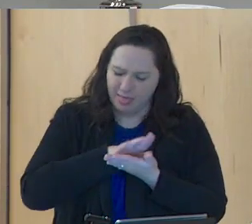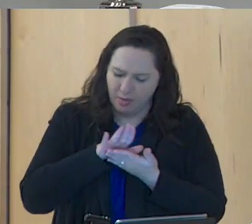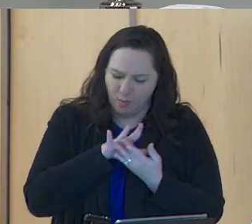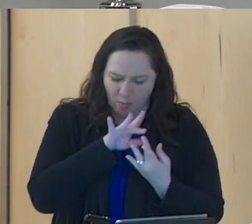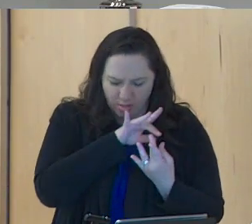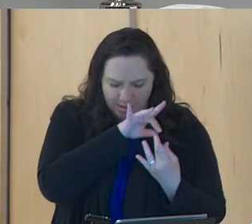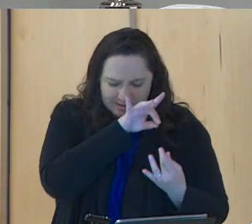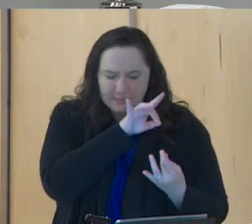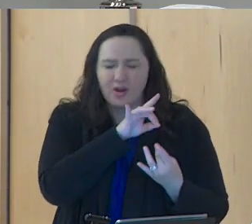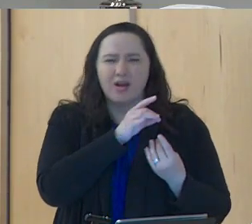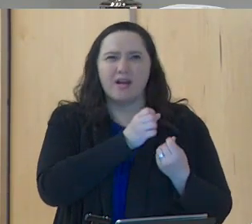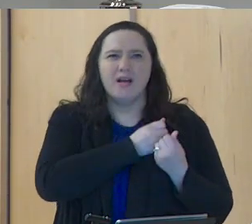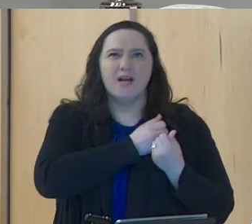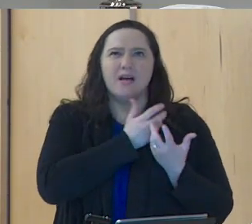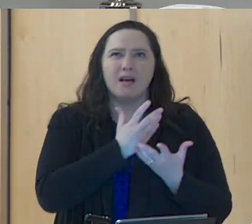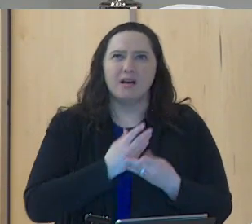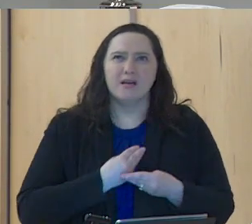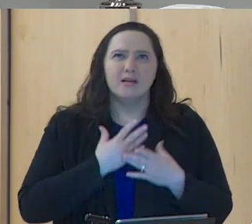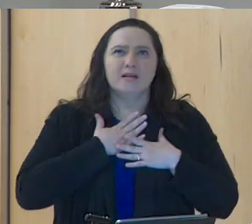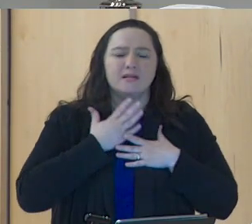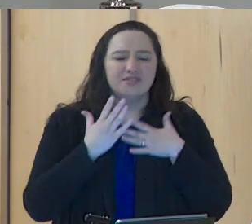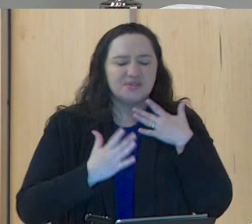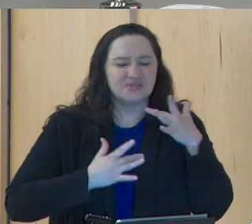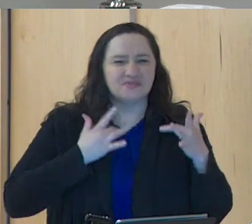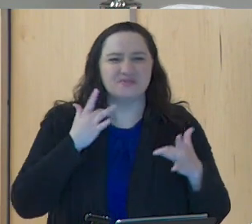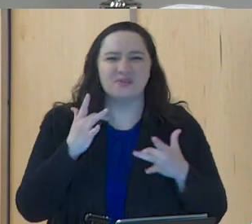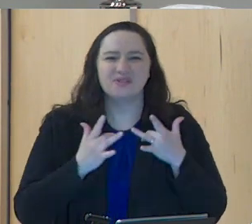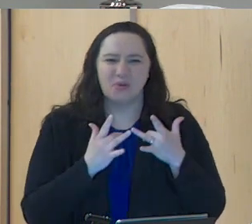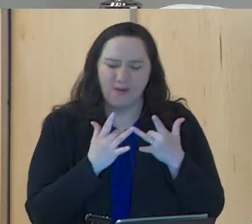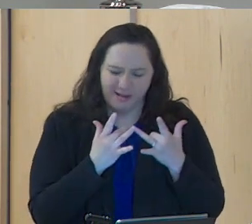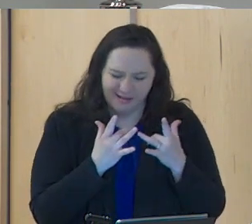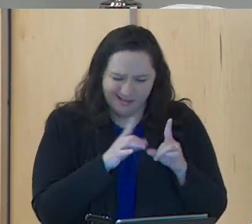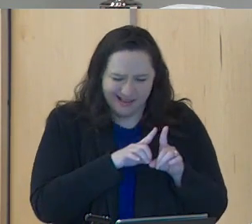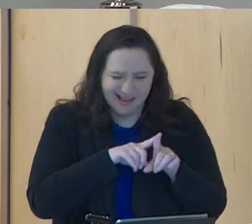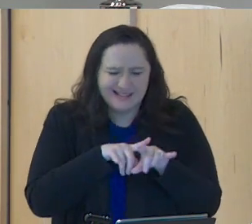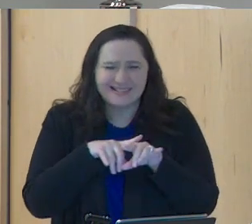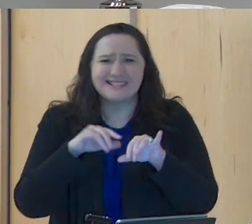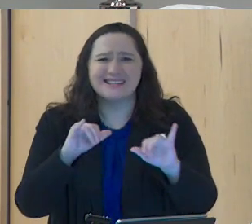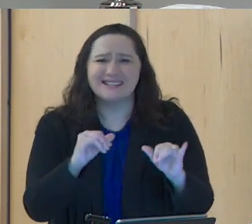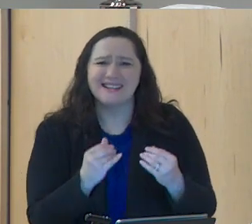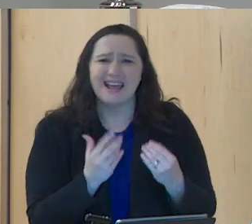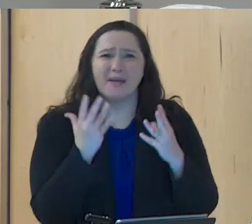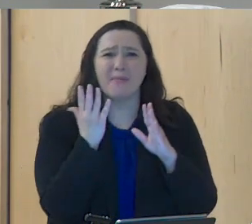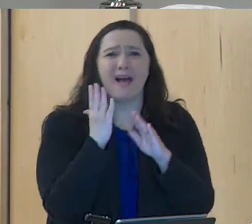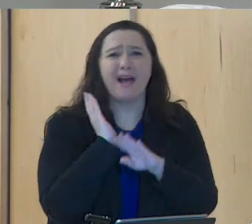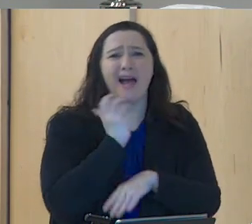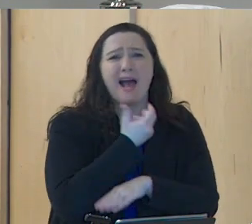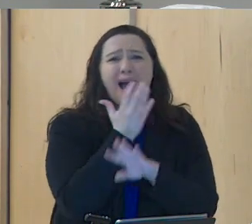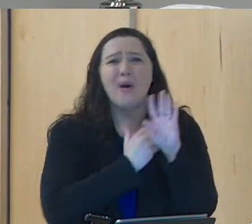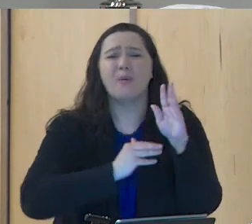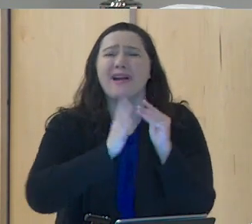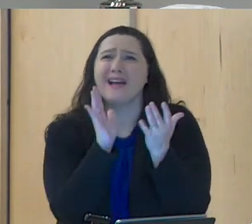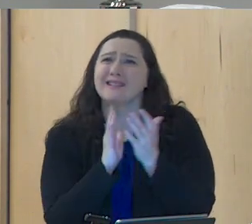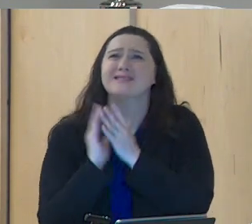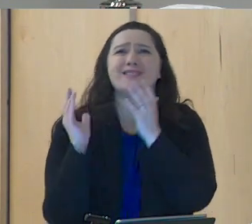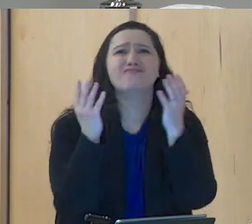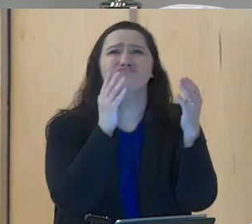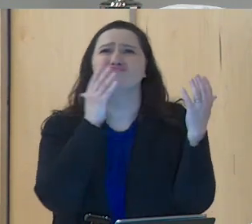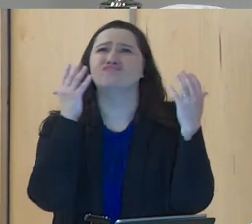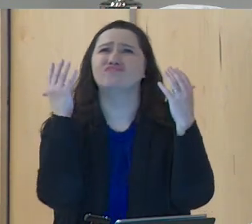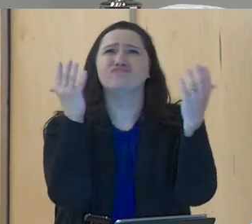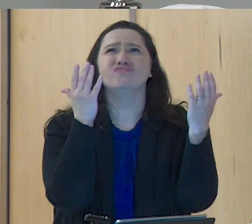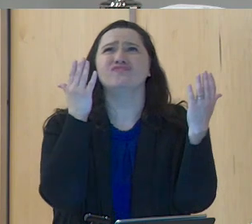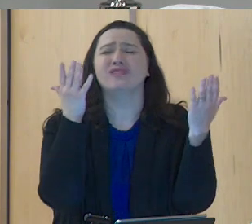not only bring joy to our hearts, but move us to raise our hands in praise of that